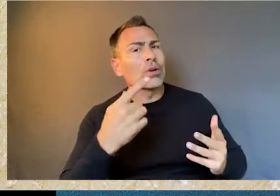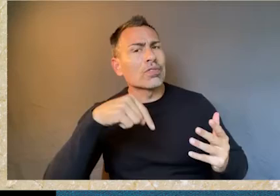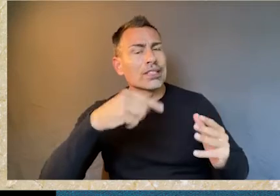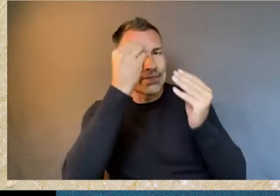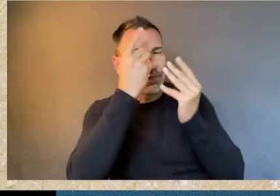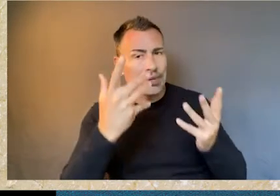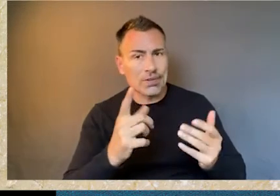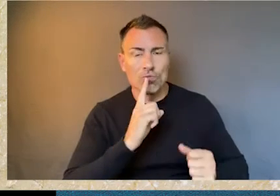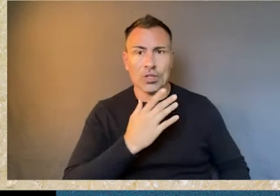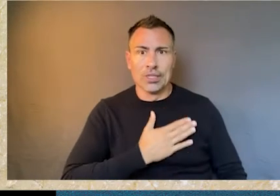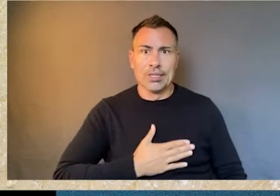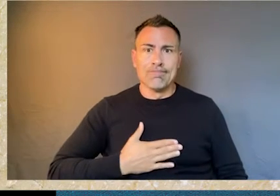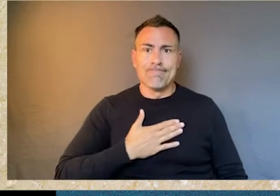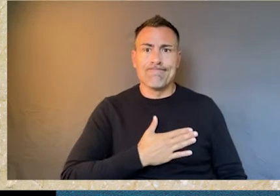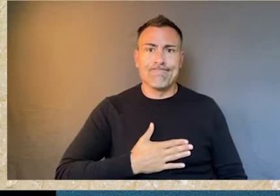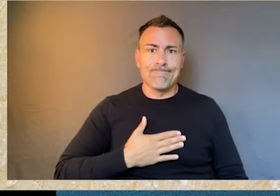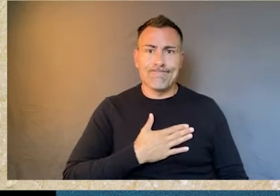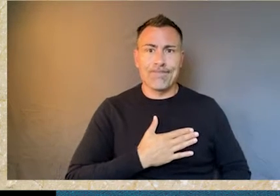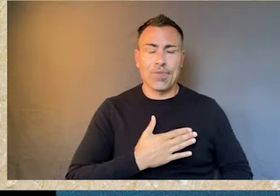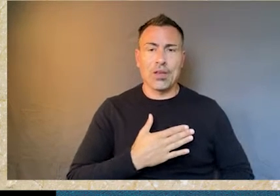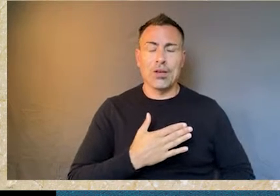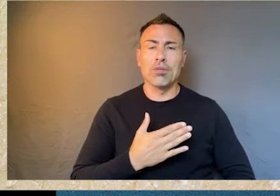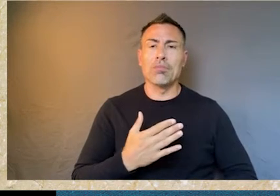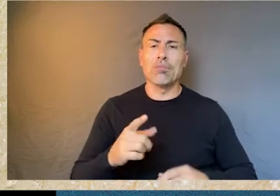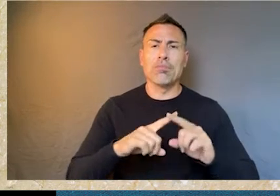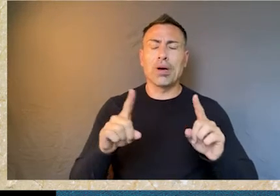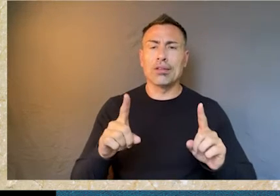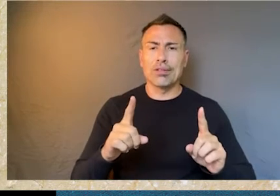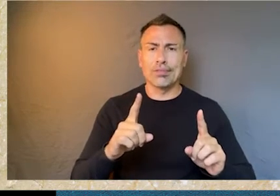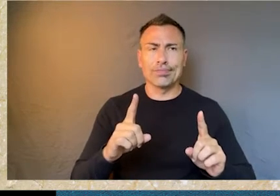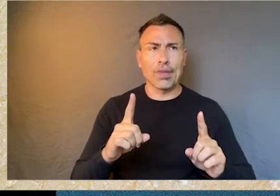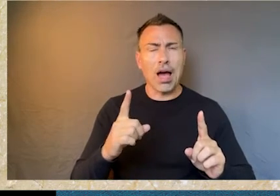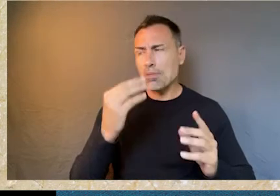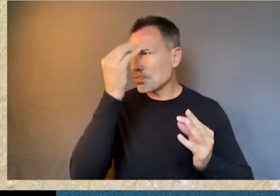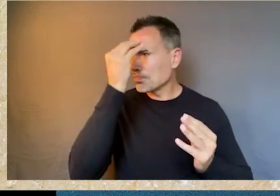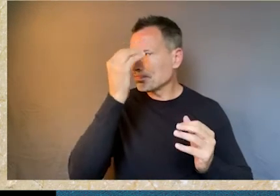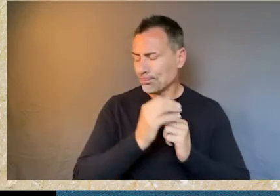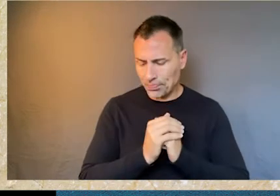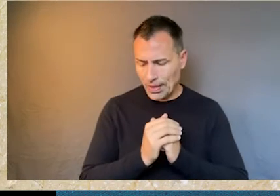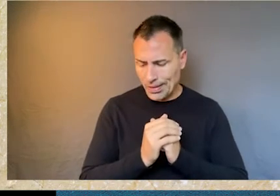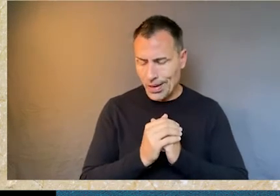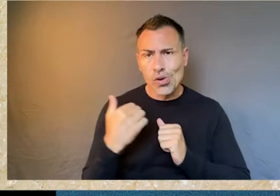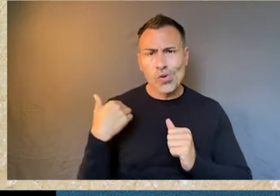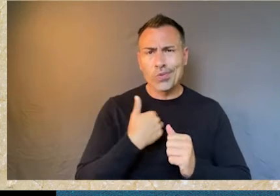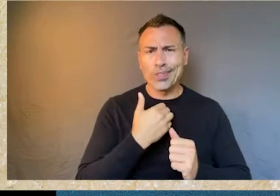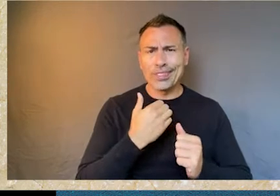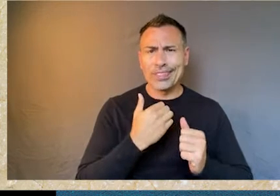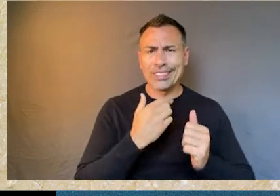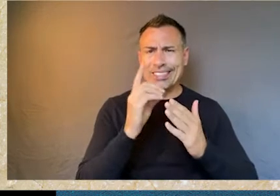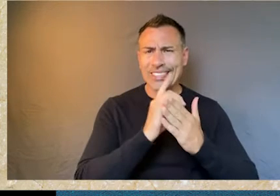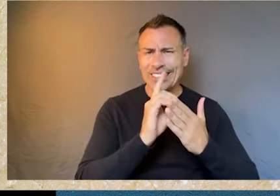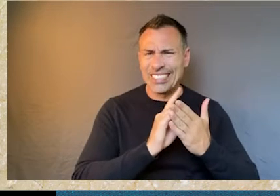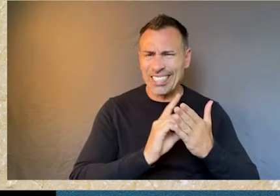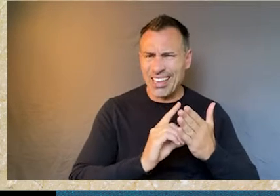And it just struck me that as we are designing for things, the